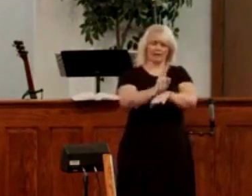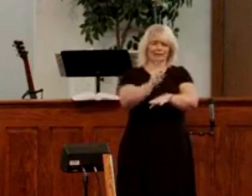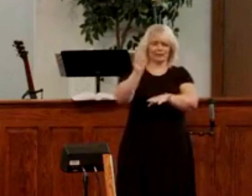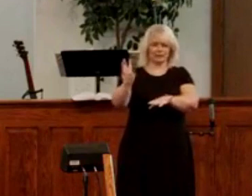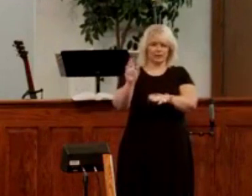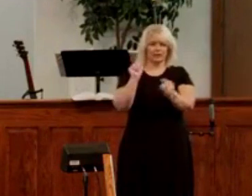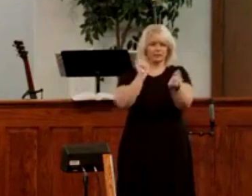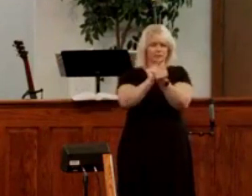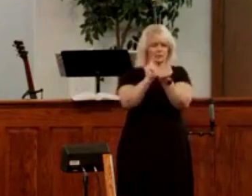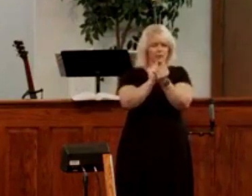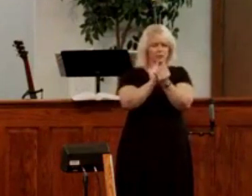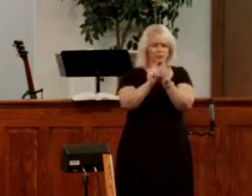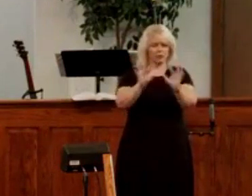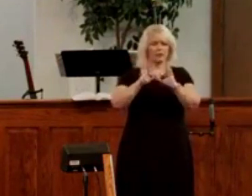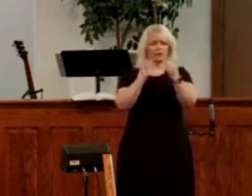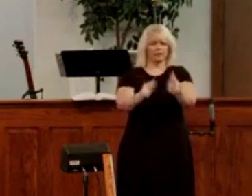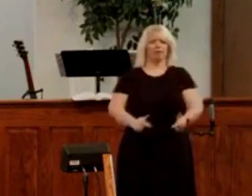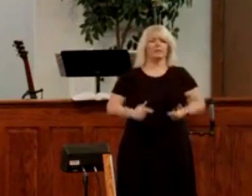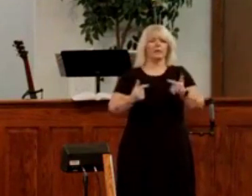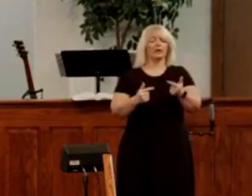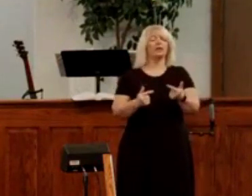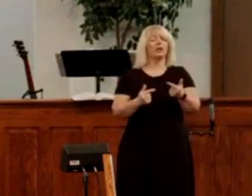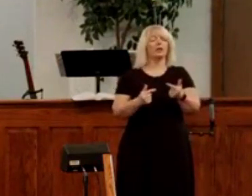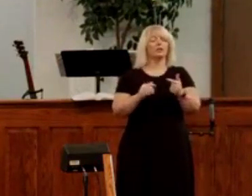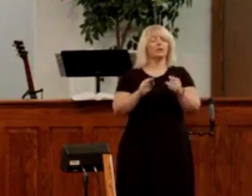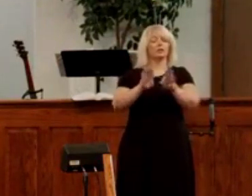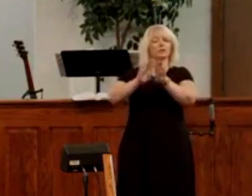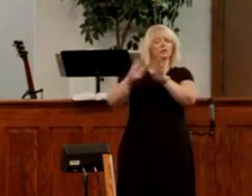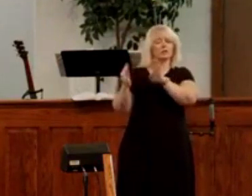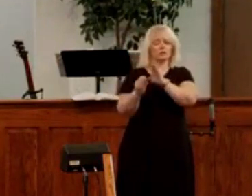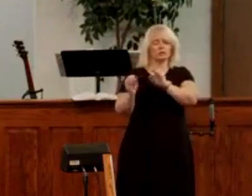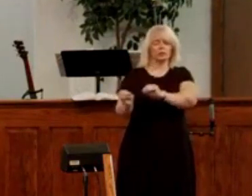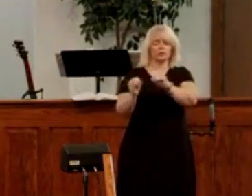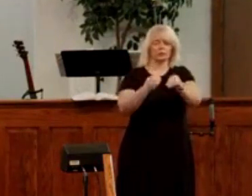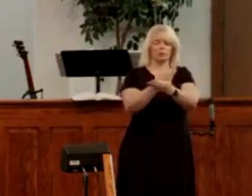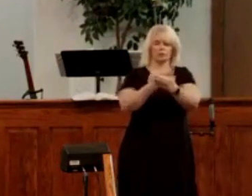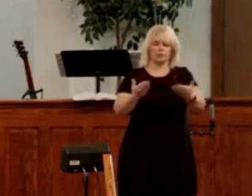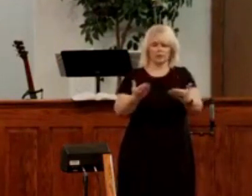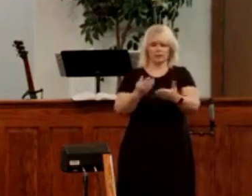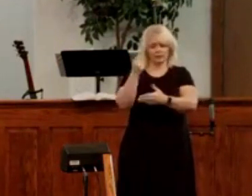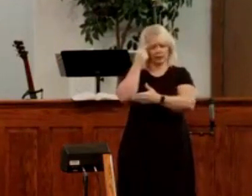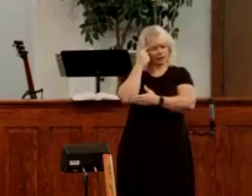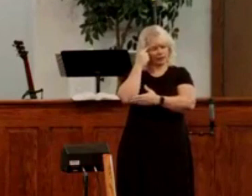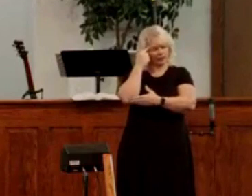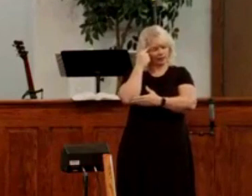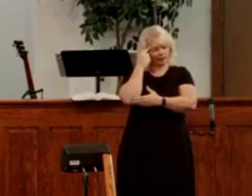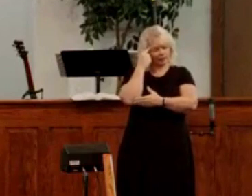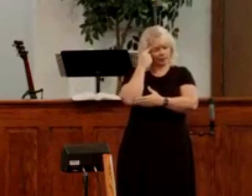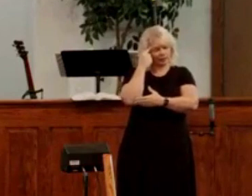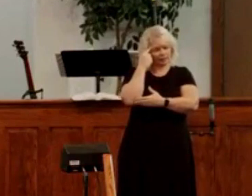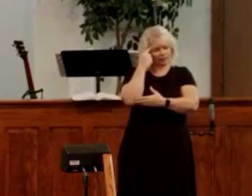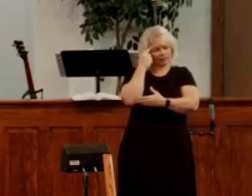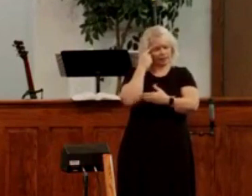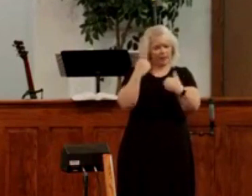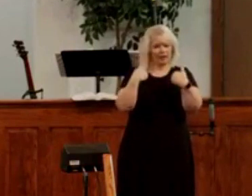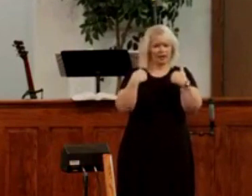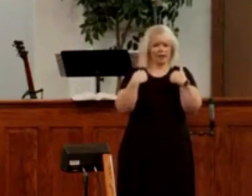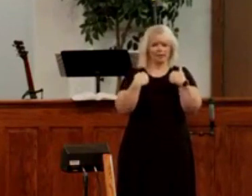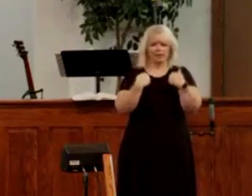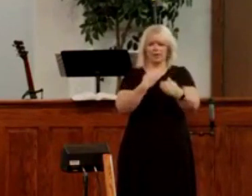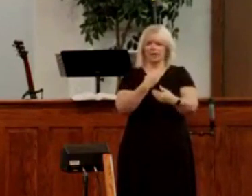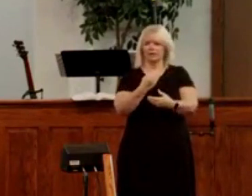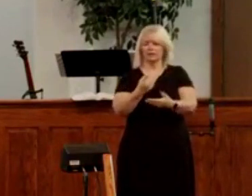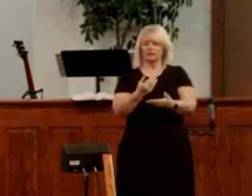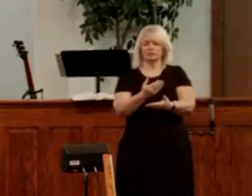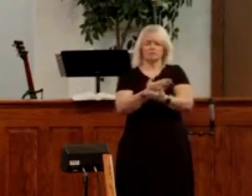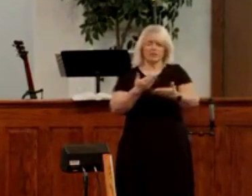meet you right here at the Family Life Center doors, and we will move some things. I think I've got a couple dollies coming, so I don't think we need any more of those, but if you've got